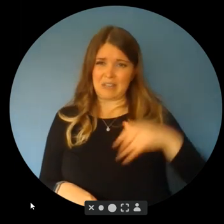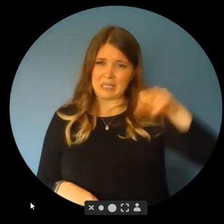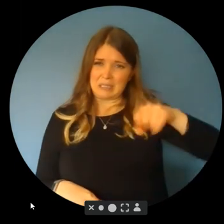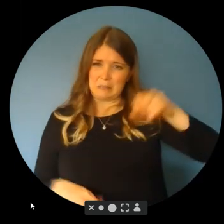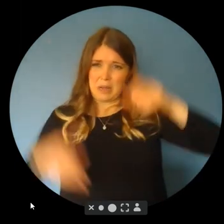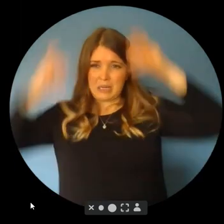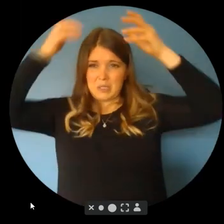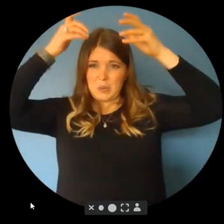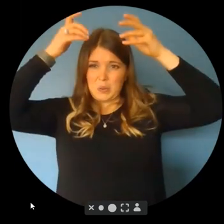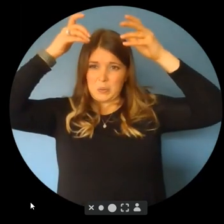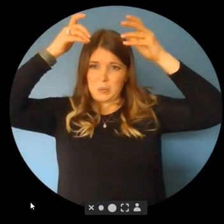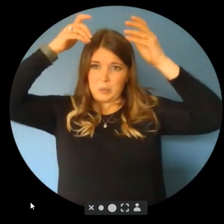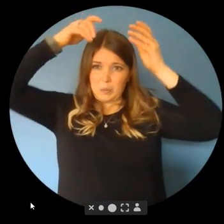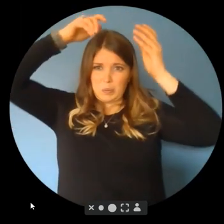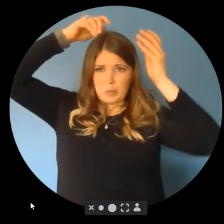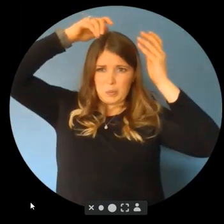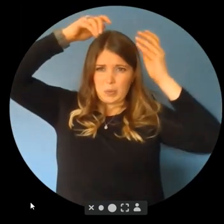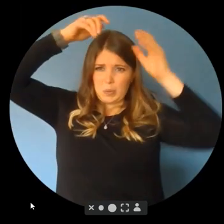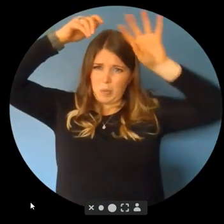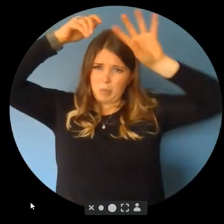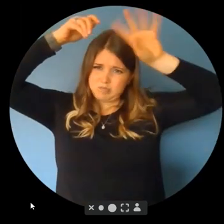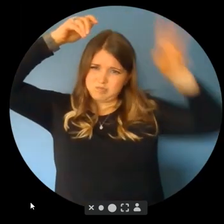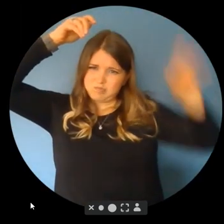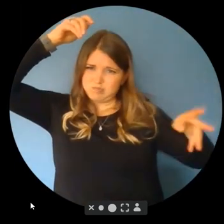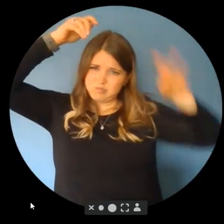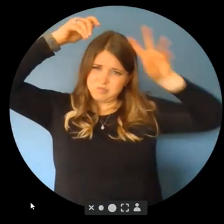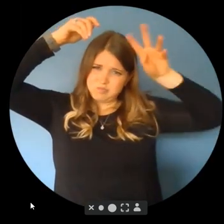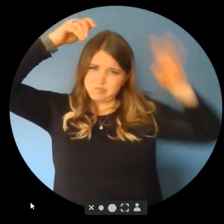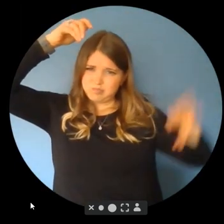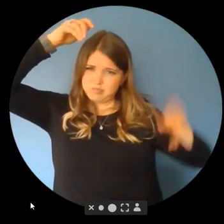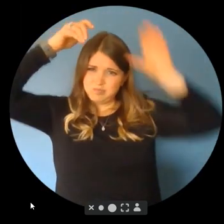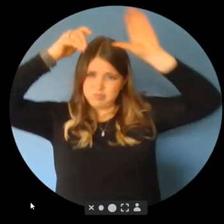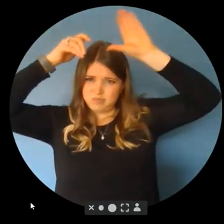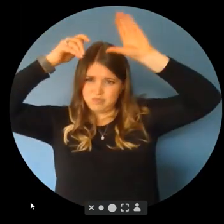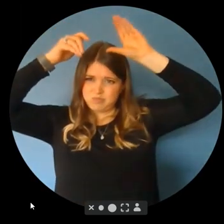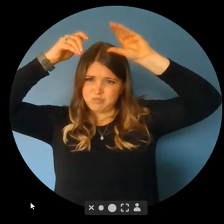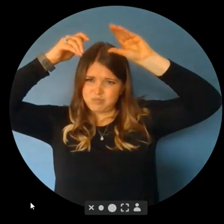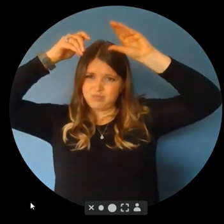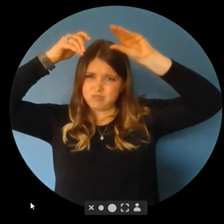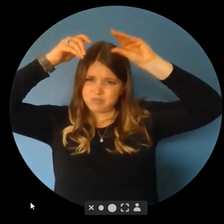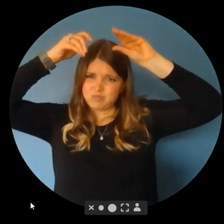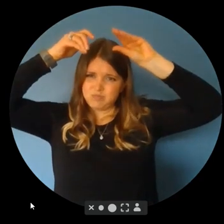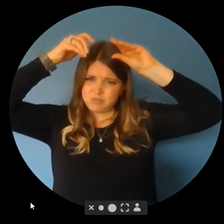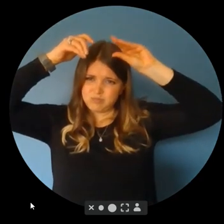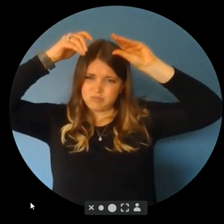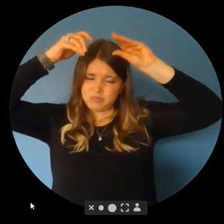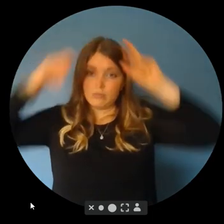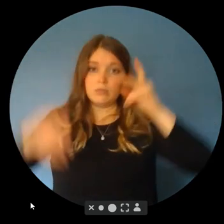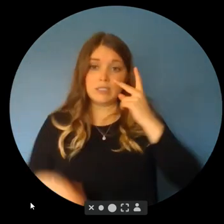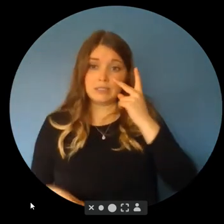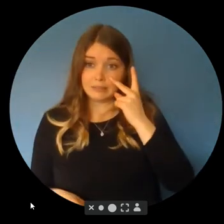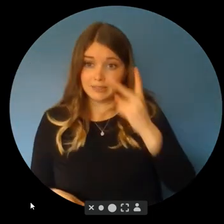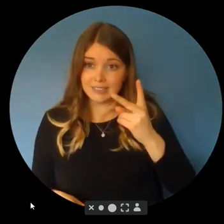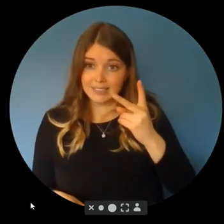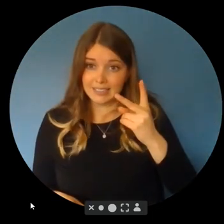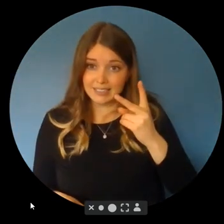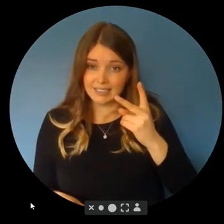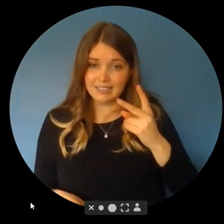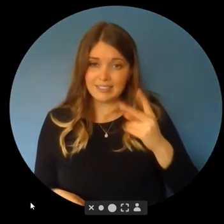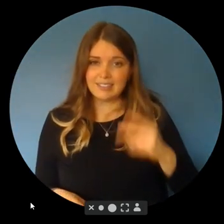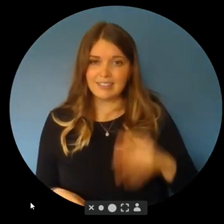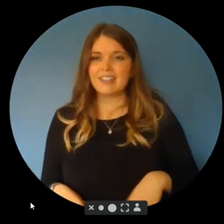invisible drops started to spill out. Drip, drip, drip. See them? Ha